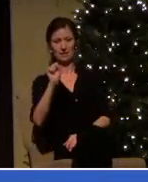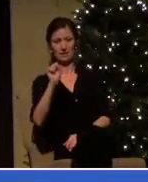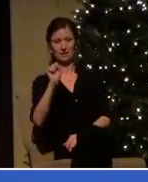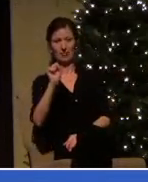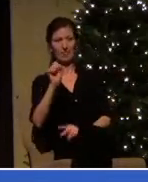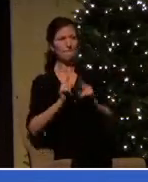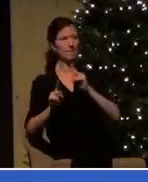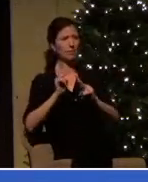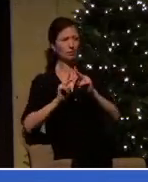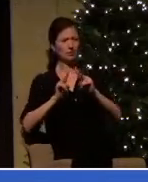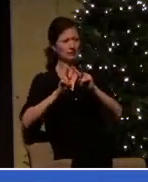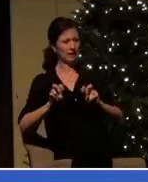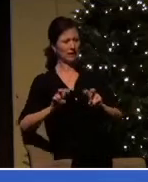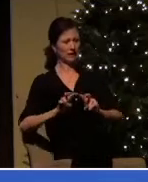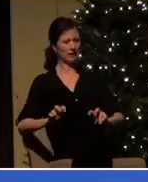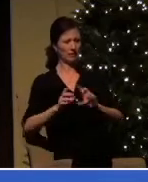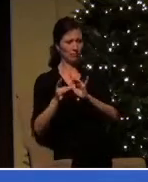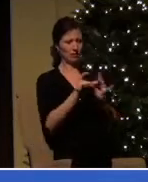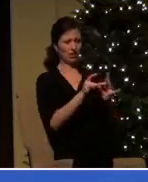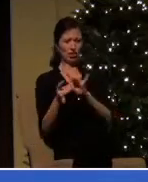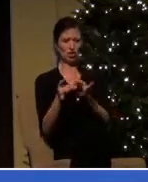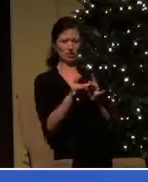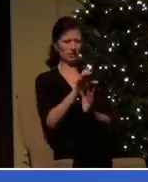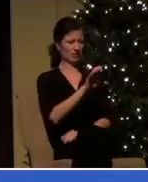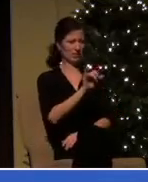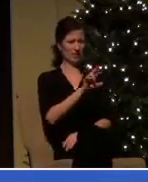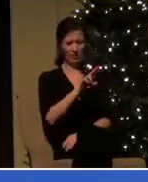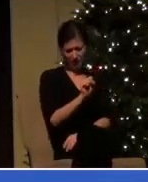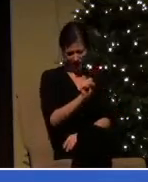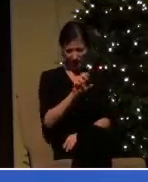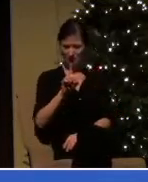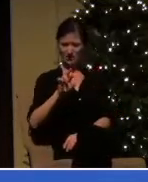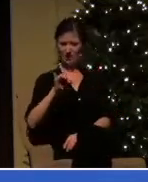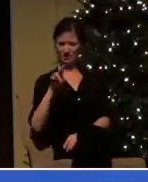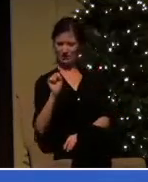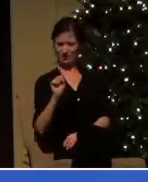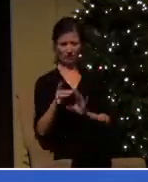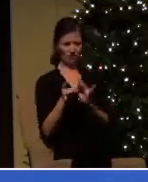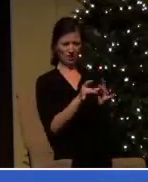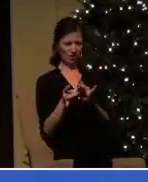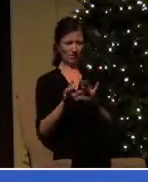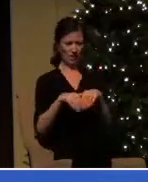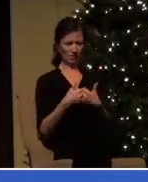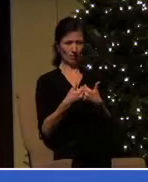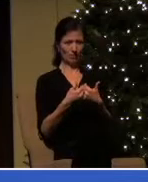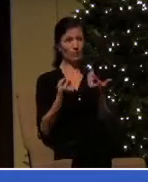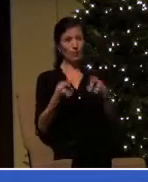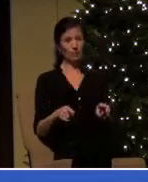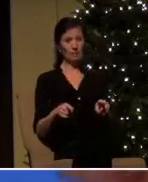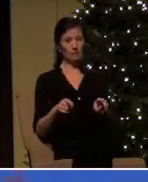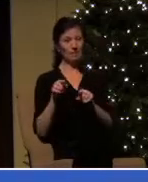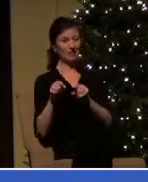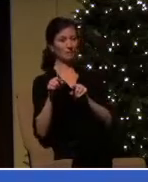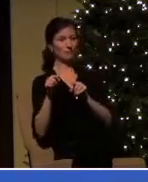relationship between Cyrus and Darius. And most likely what happened is that Cyrus was the